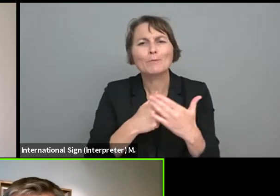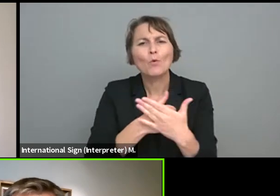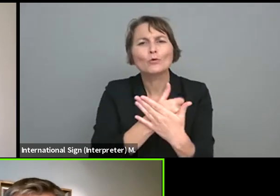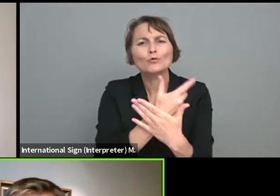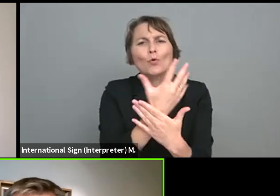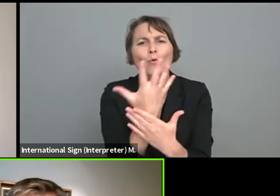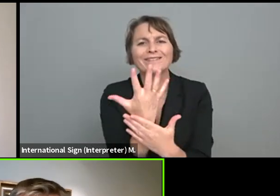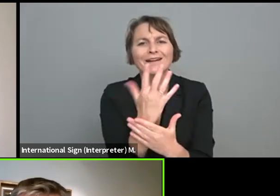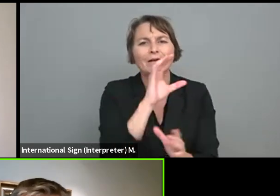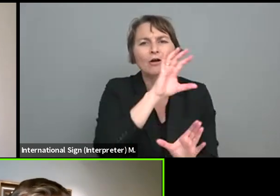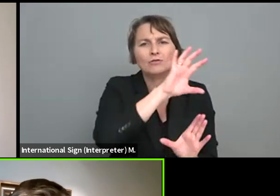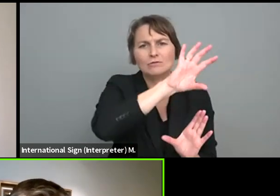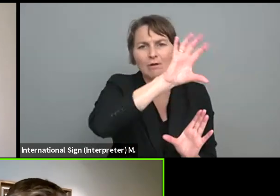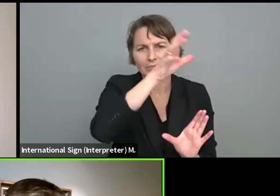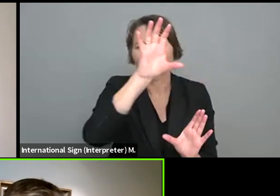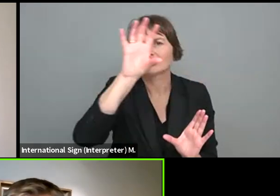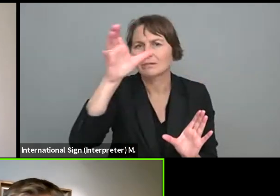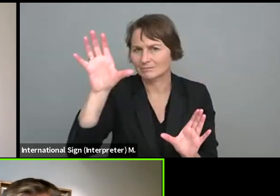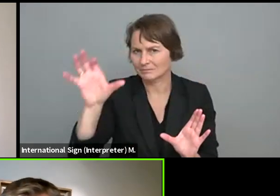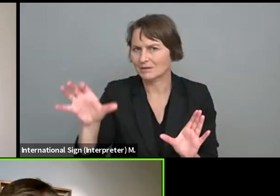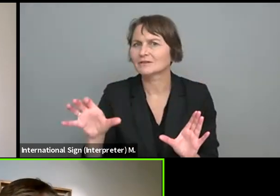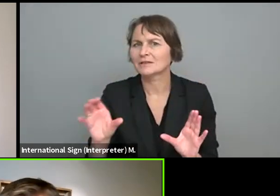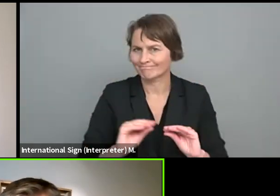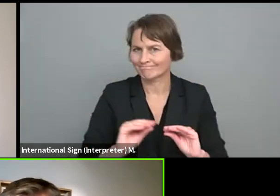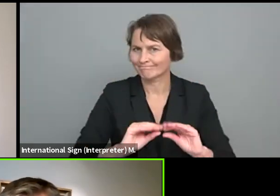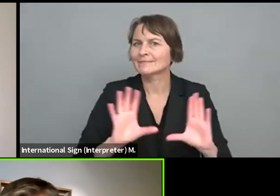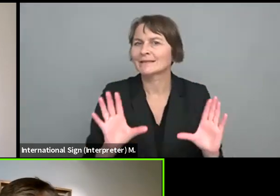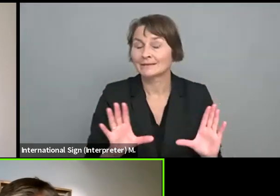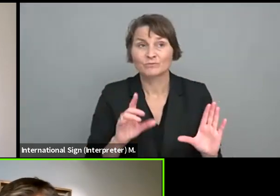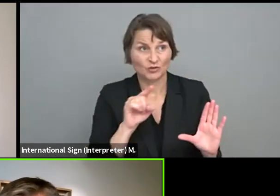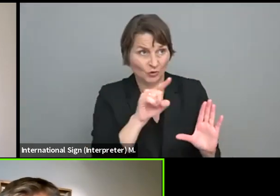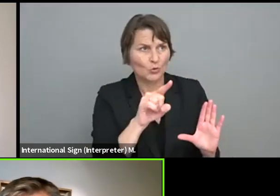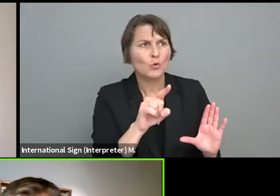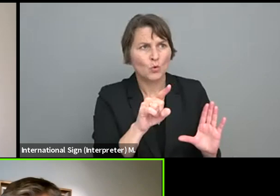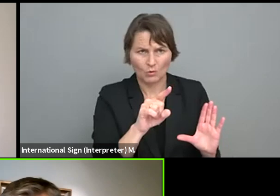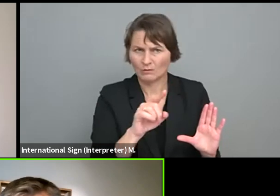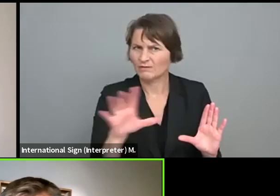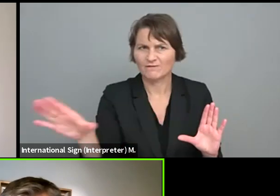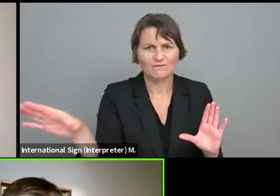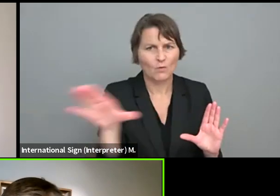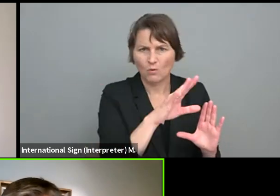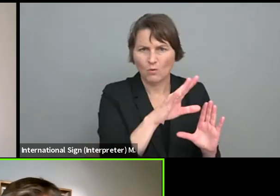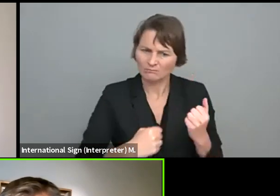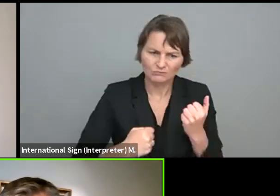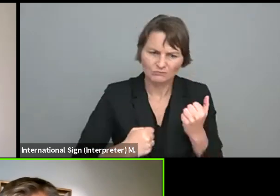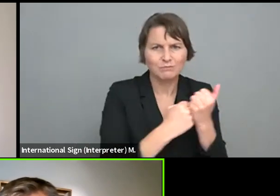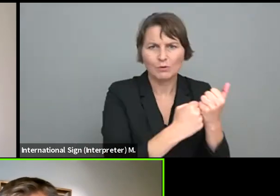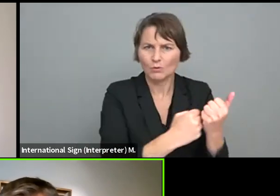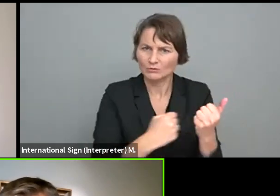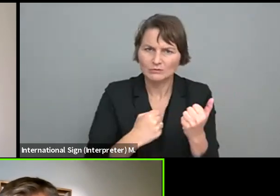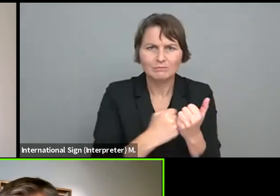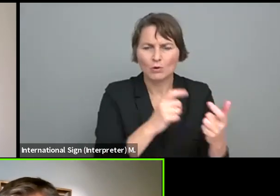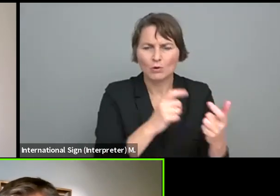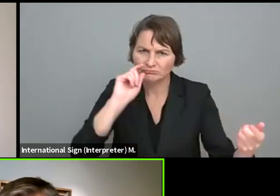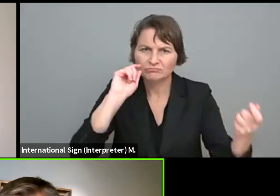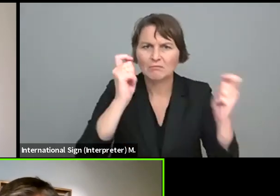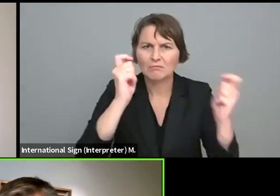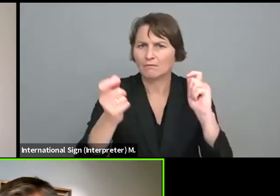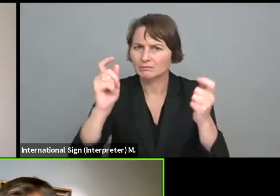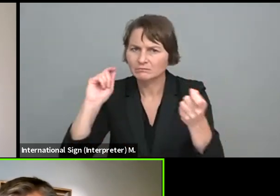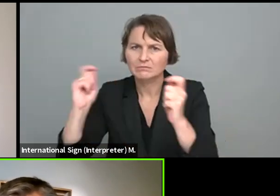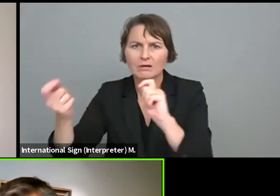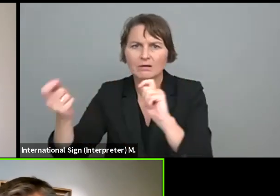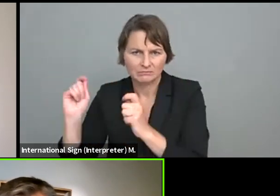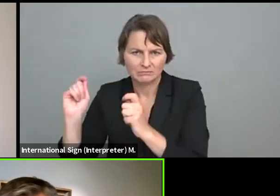place where you have the mandate, you have the support to make the changes necessary. So it is just a question